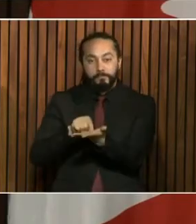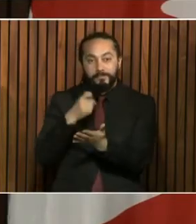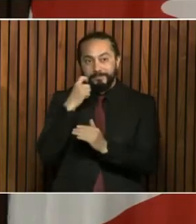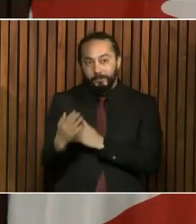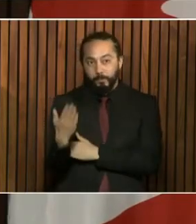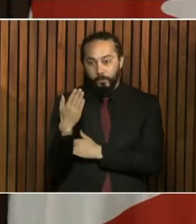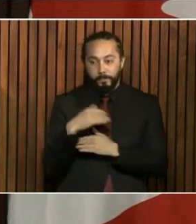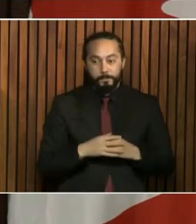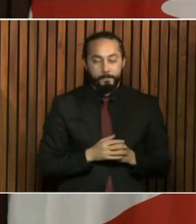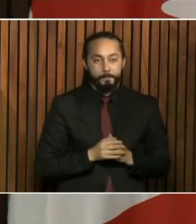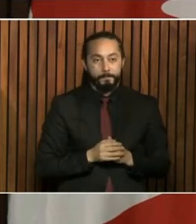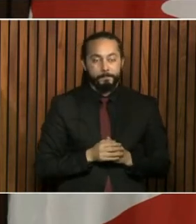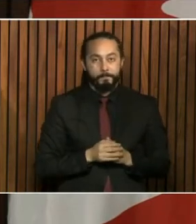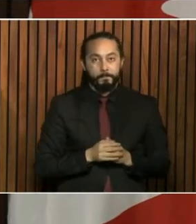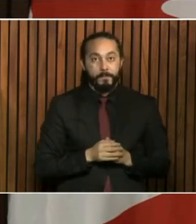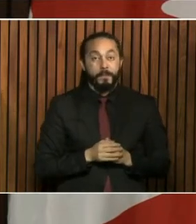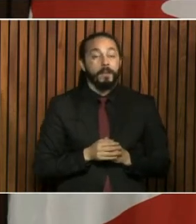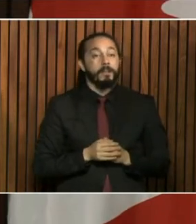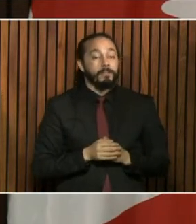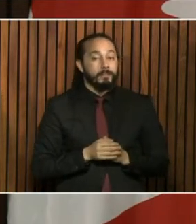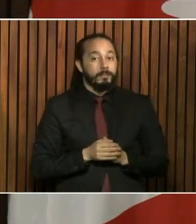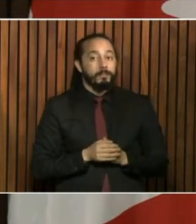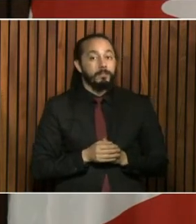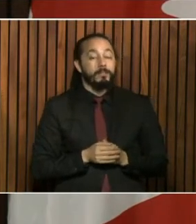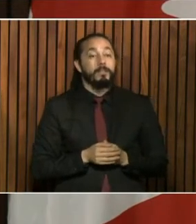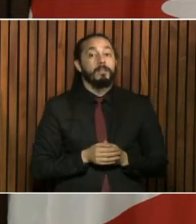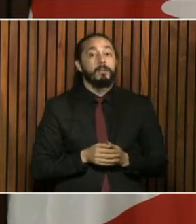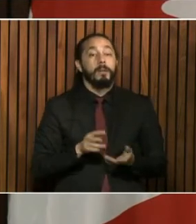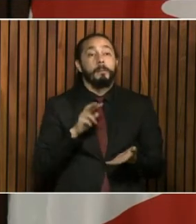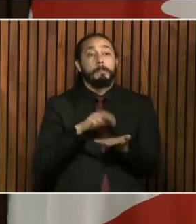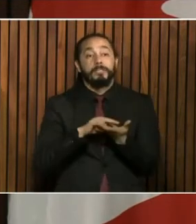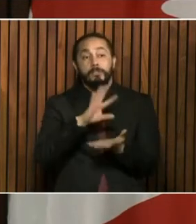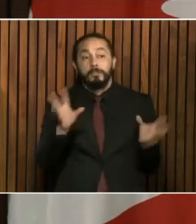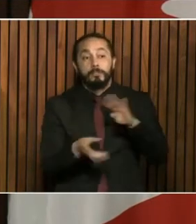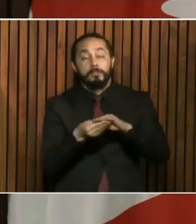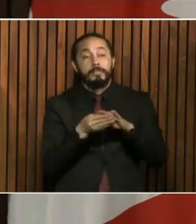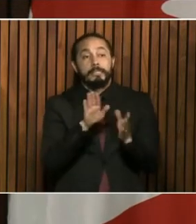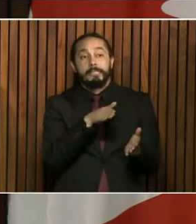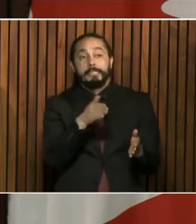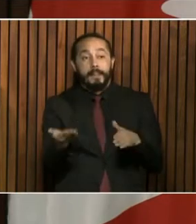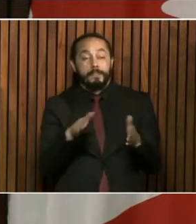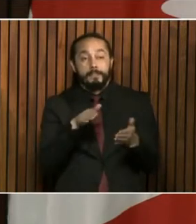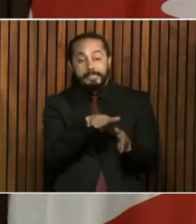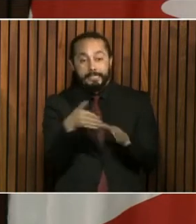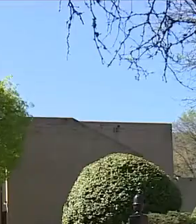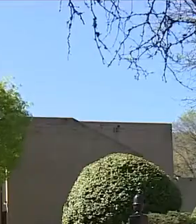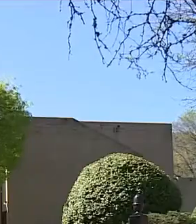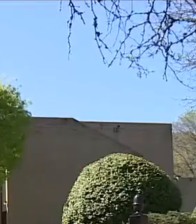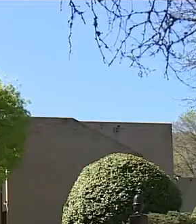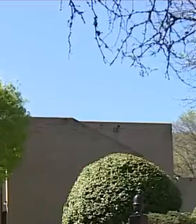that brings the total right now actually to 33 deaths that we're aware of, sadly.